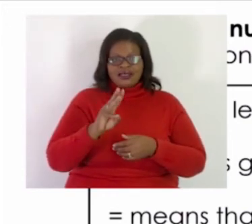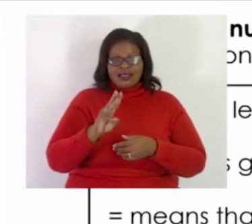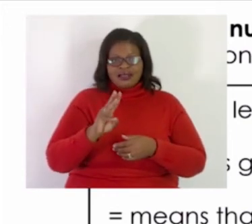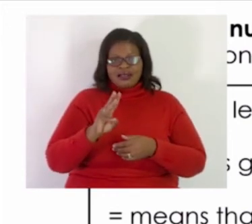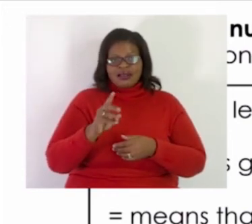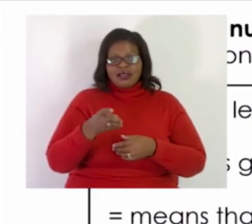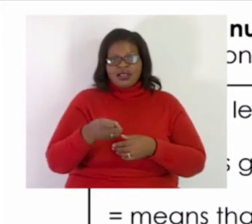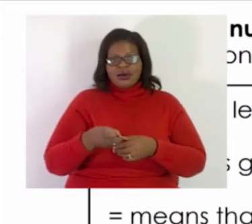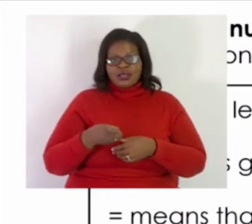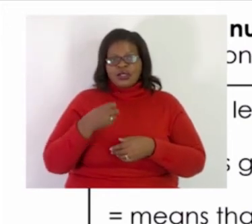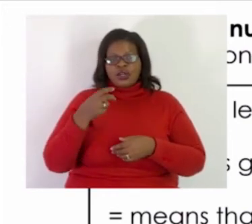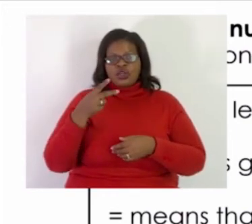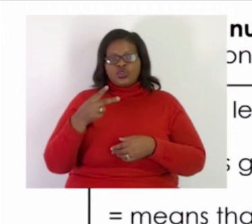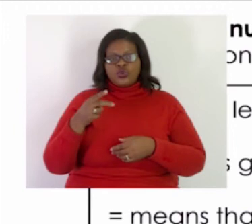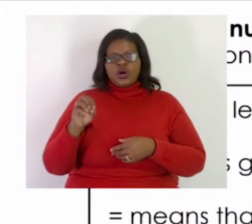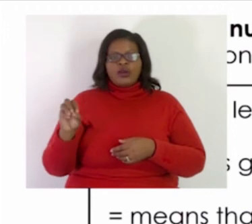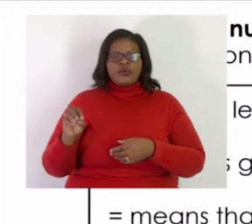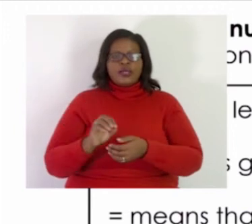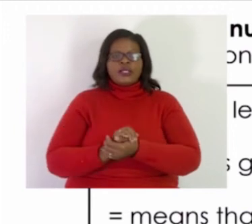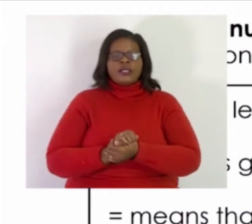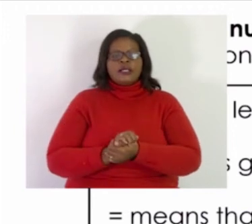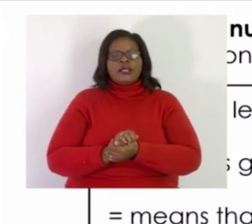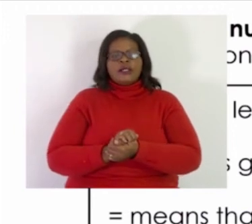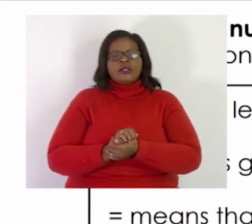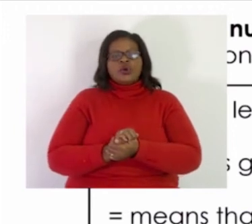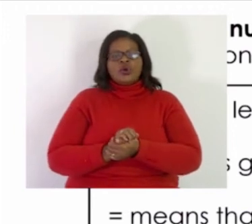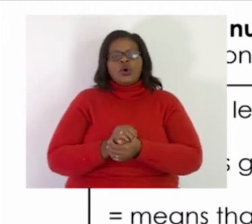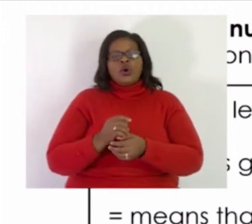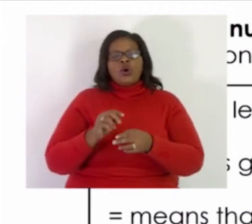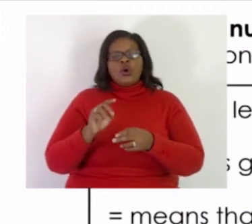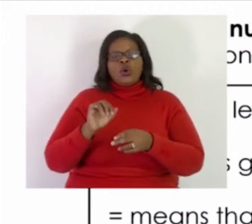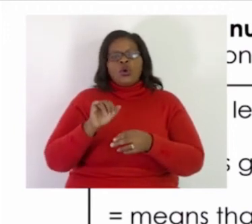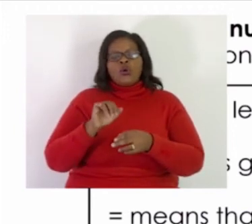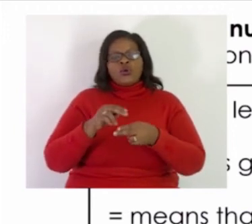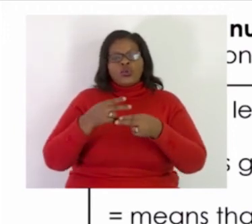46,200. So the sign which is used there is